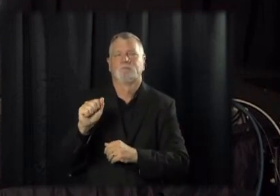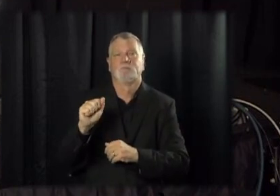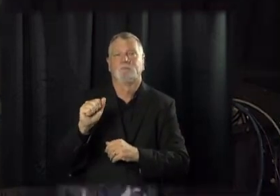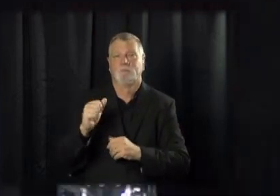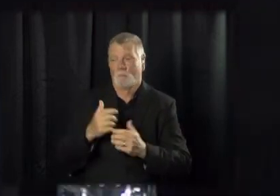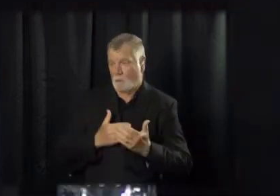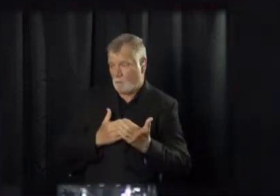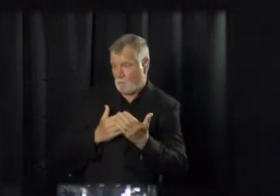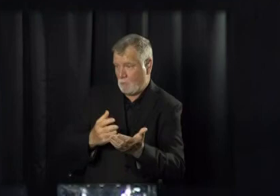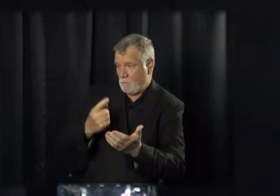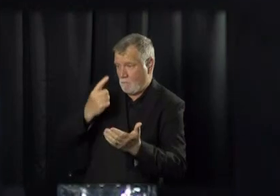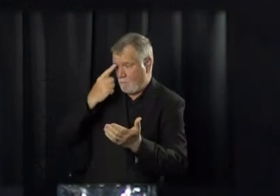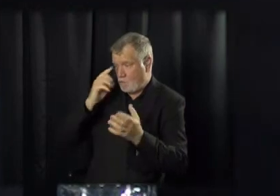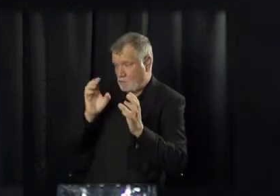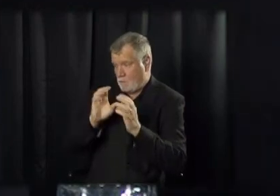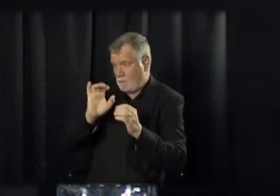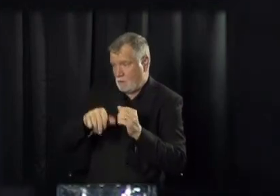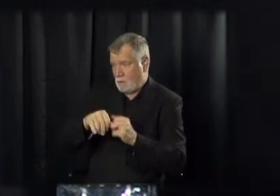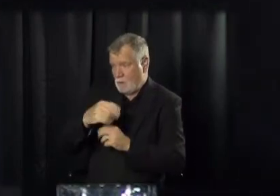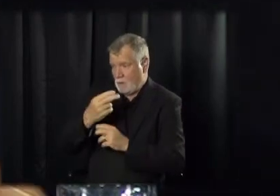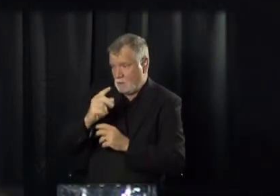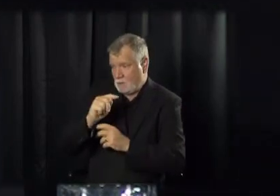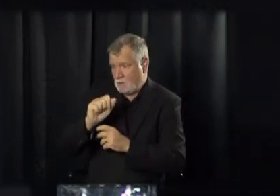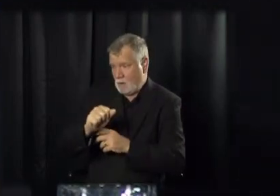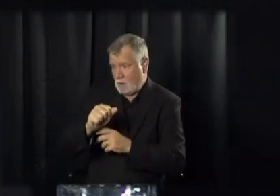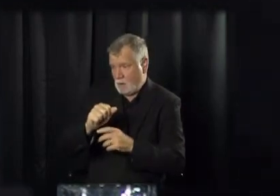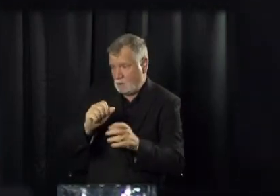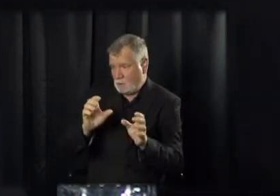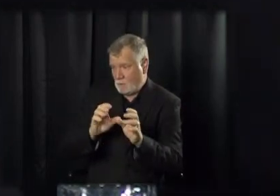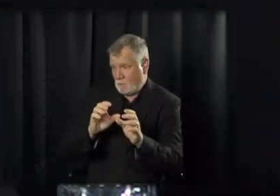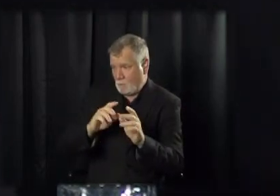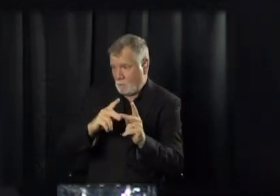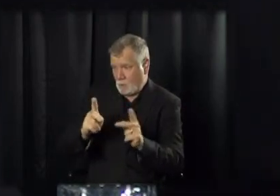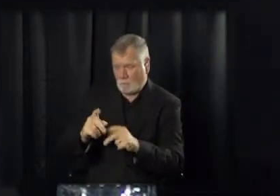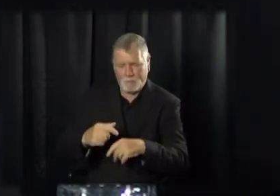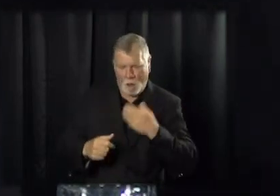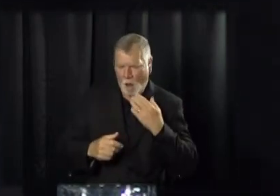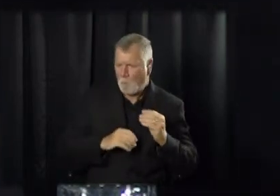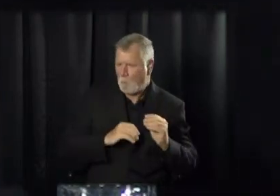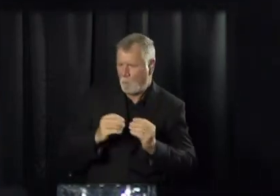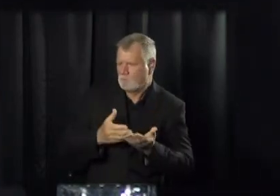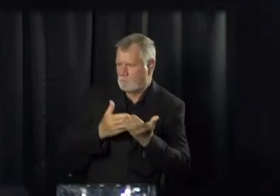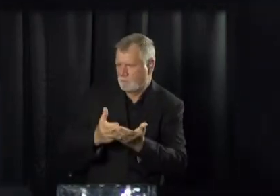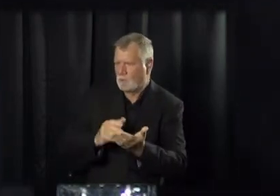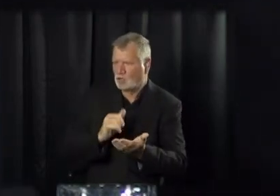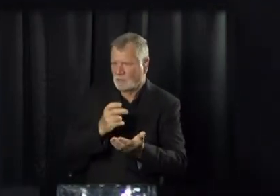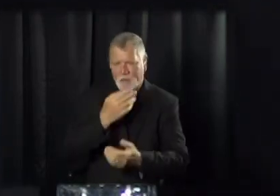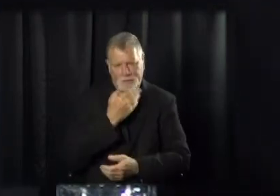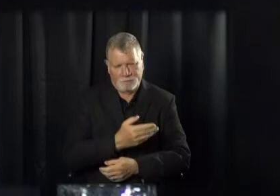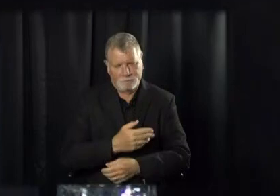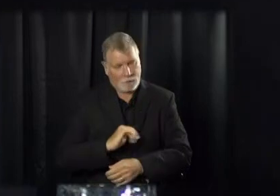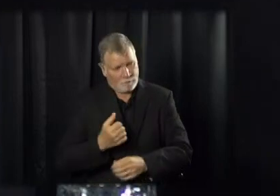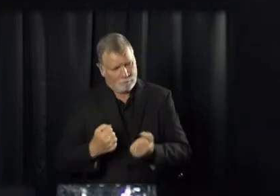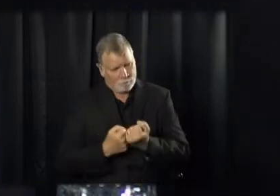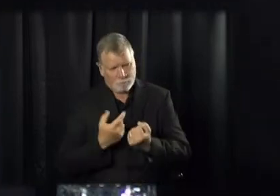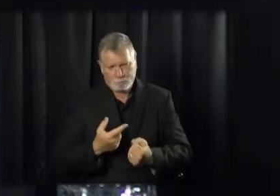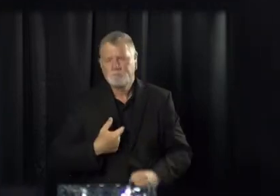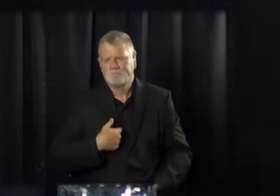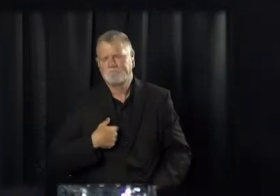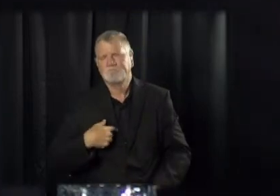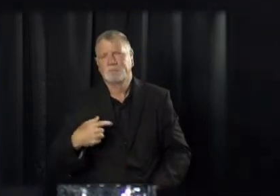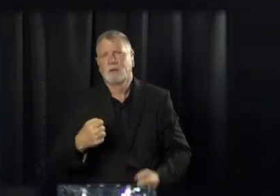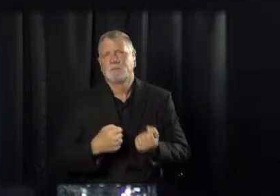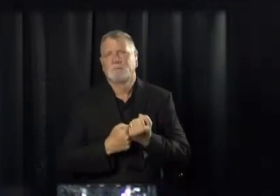motion to certify the HTA fiscal plan? I move. Thank you, Justin. Do I have a second? I'll